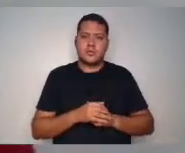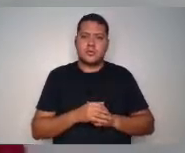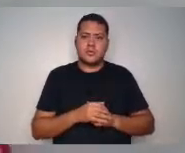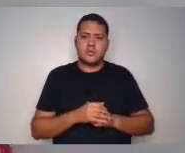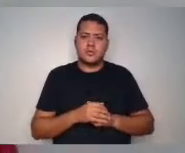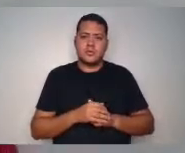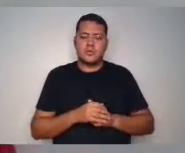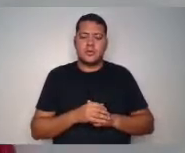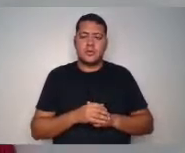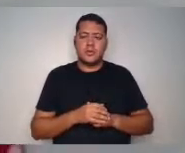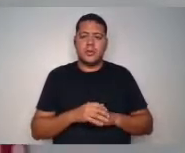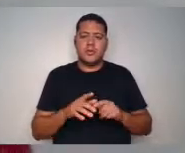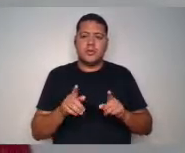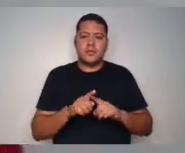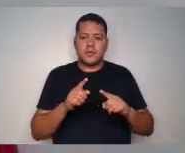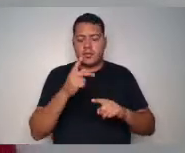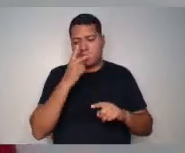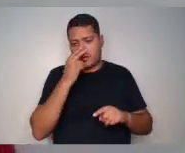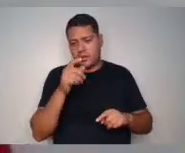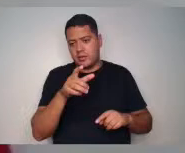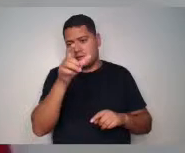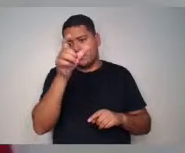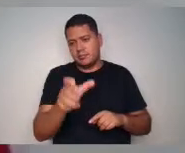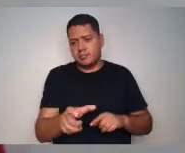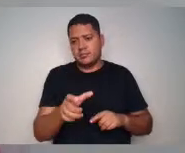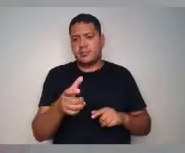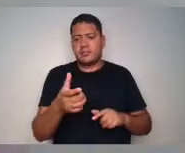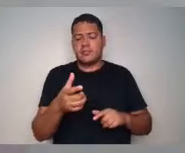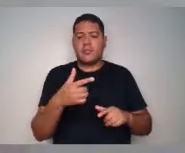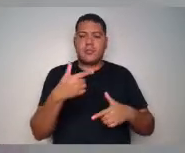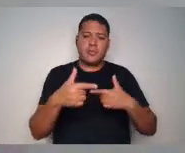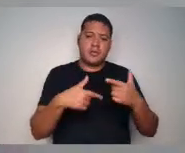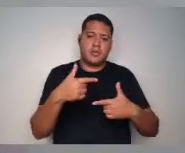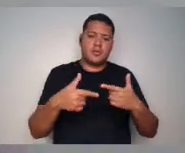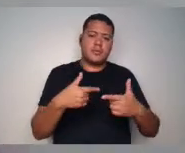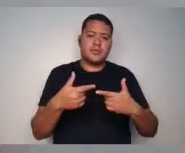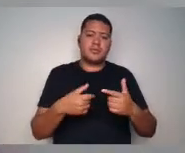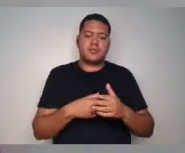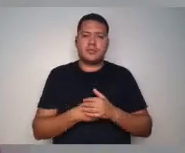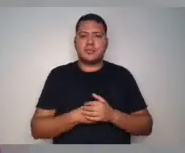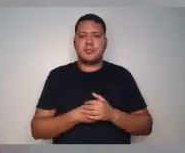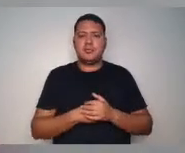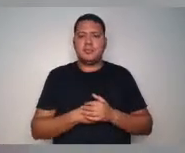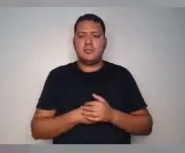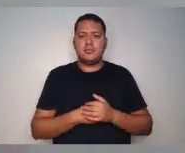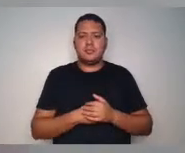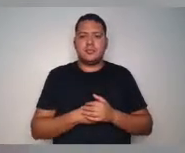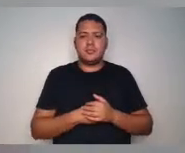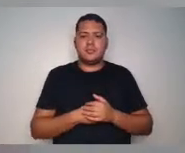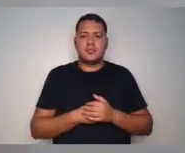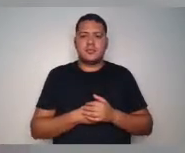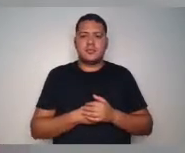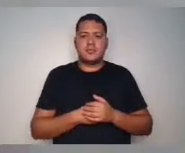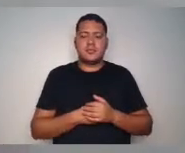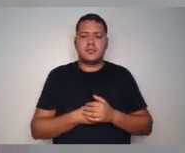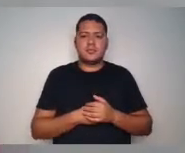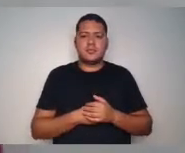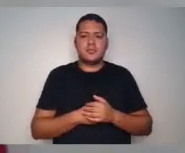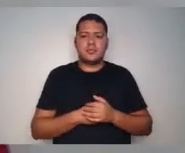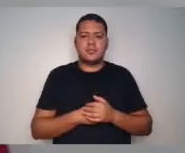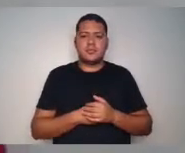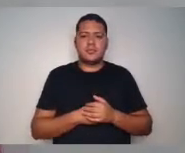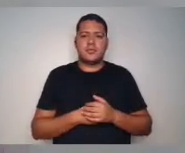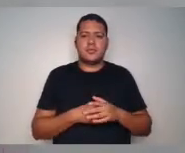is the conception that we have. And this idea, the worker is essential, and that is something